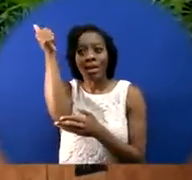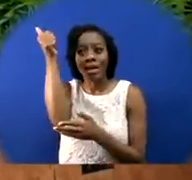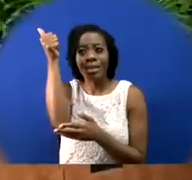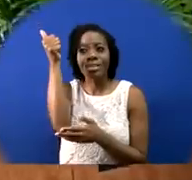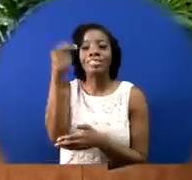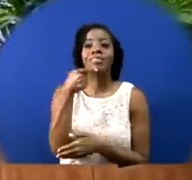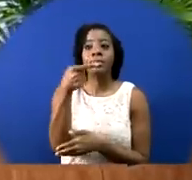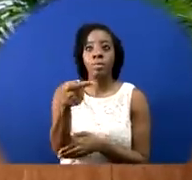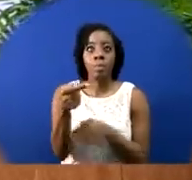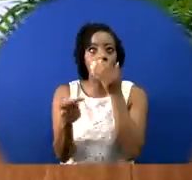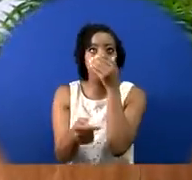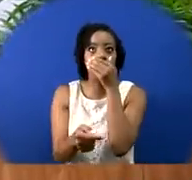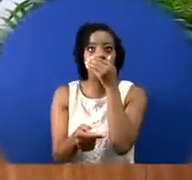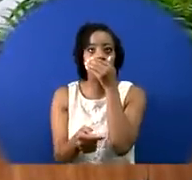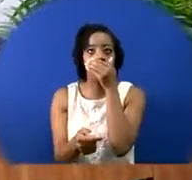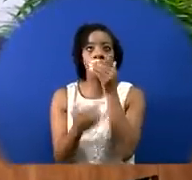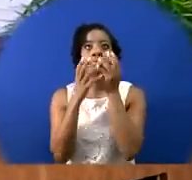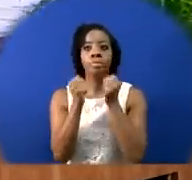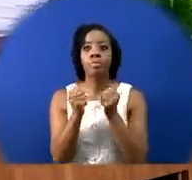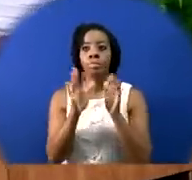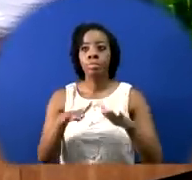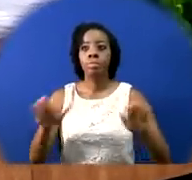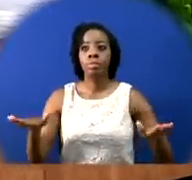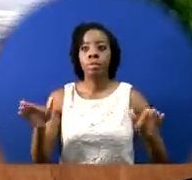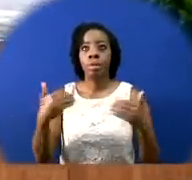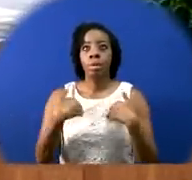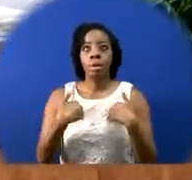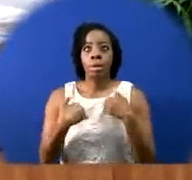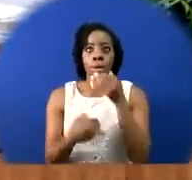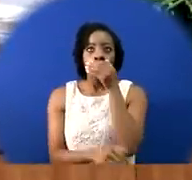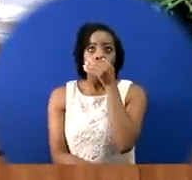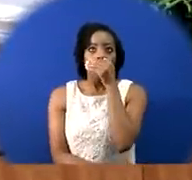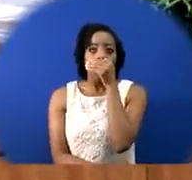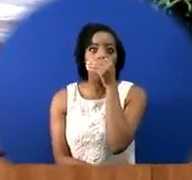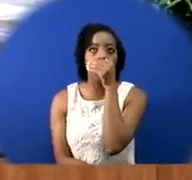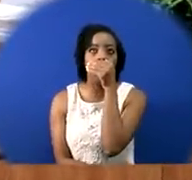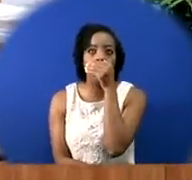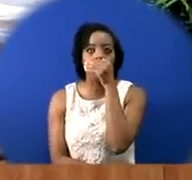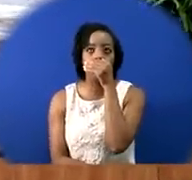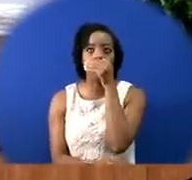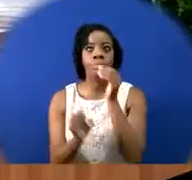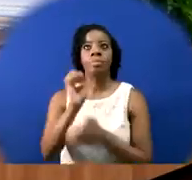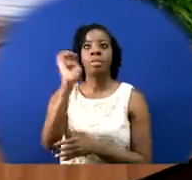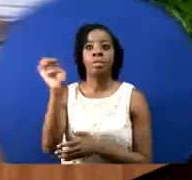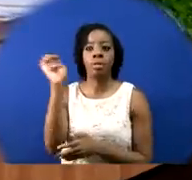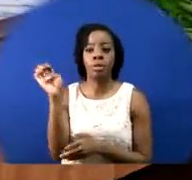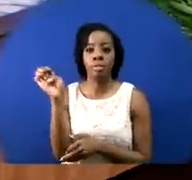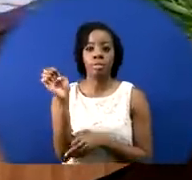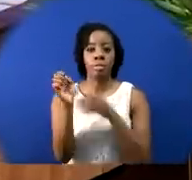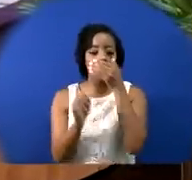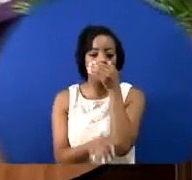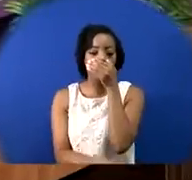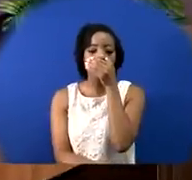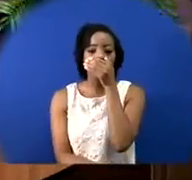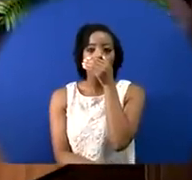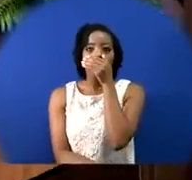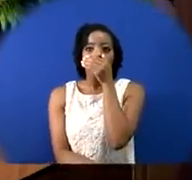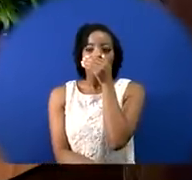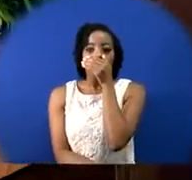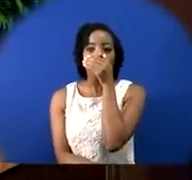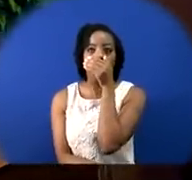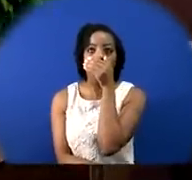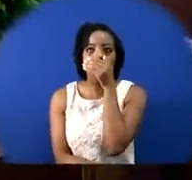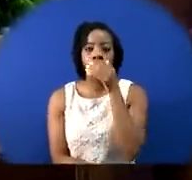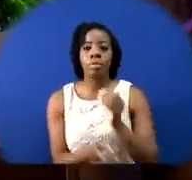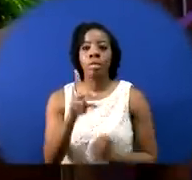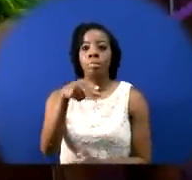children will have their Palm Sunday Easter program at 3 o'clock this afternoon. So